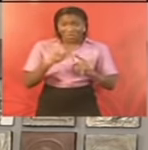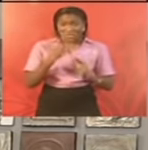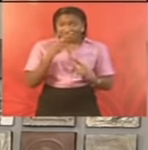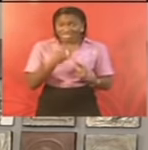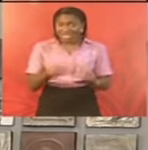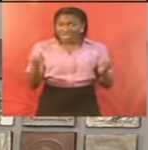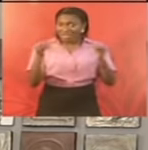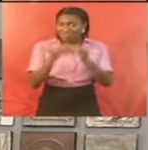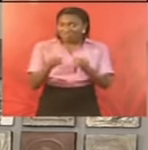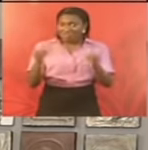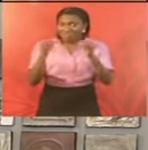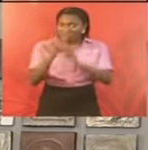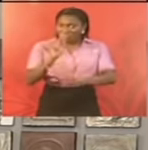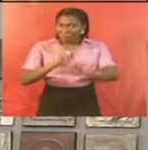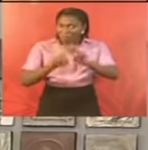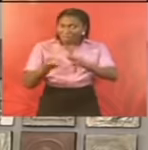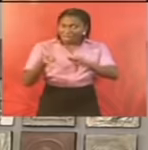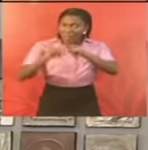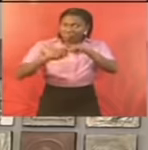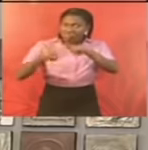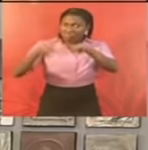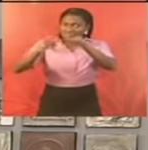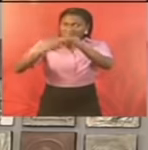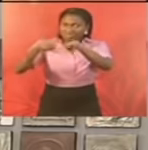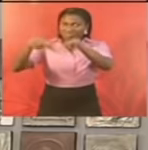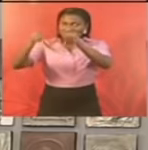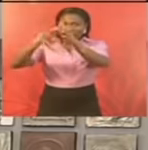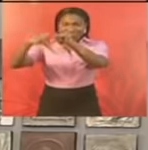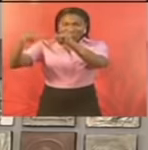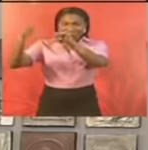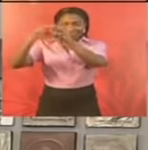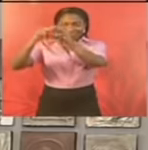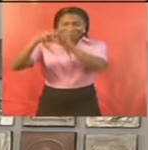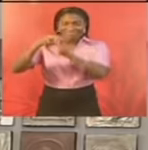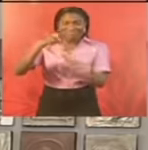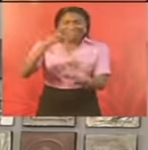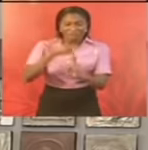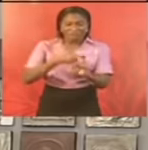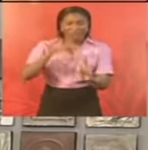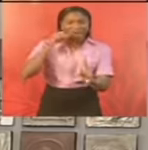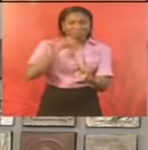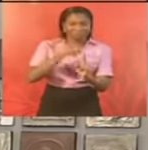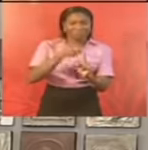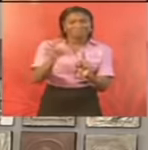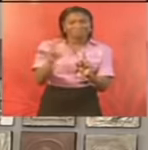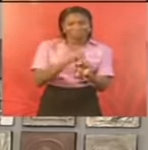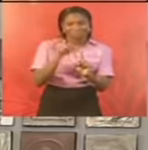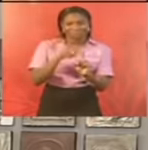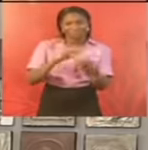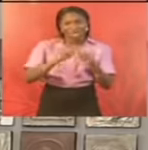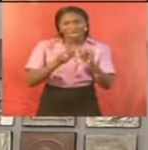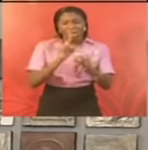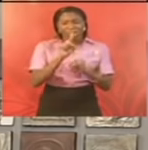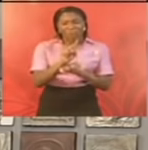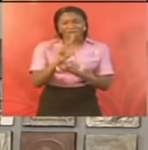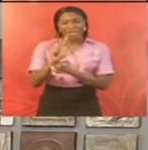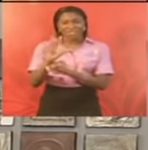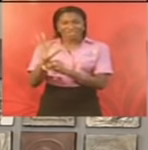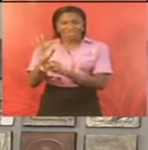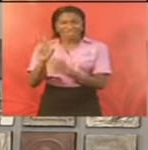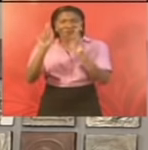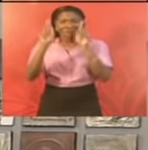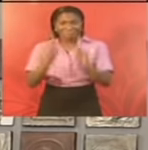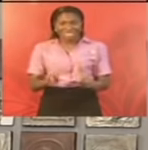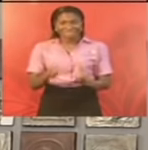the distinctions made in all of our diagrams, graphs, etc. So thank you for raising that and for allowing us to clarify.